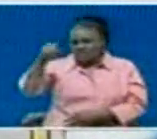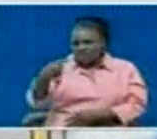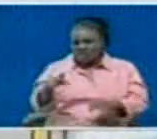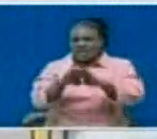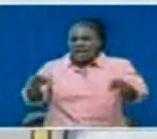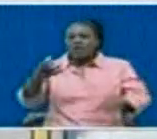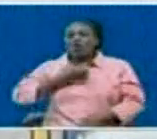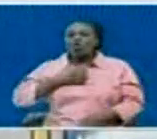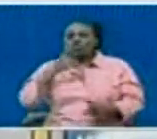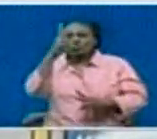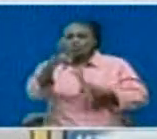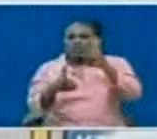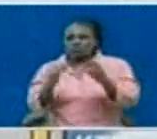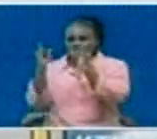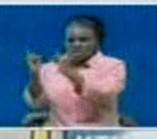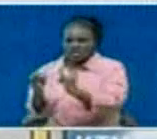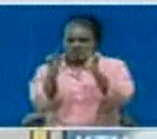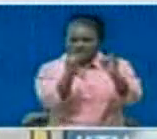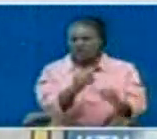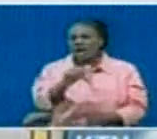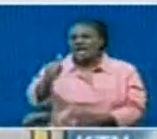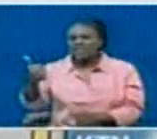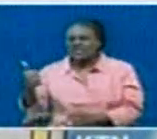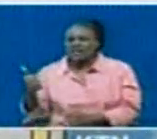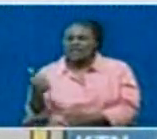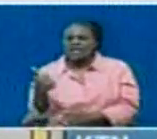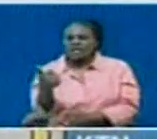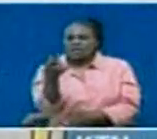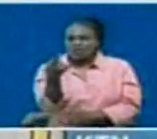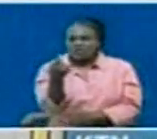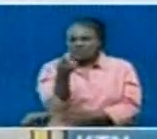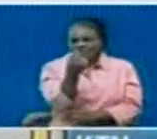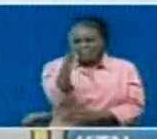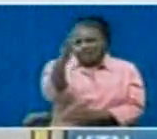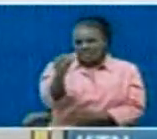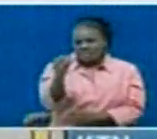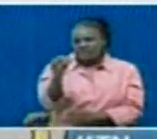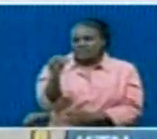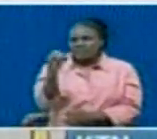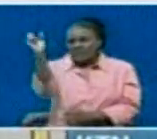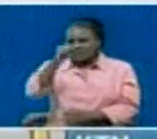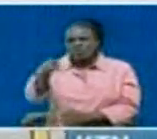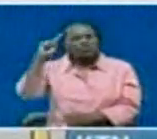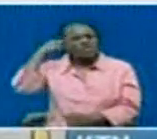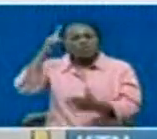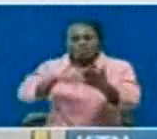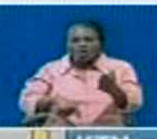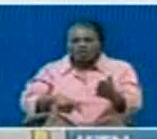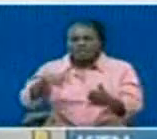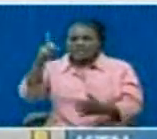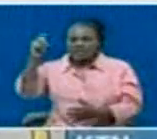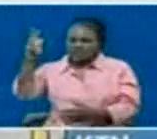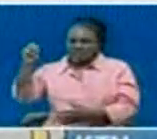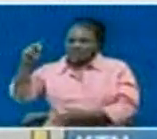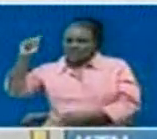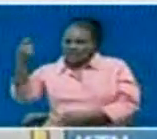are owned by 22 individuals. The rest, thousands, actually occupy only 30%. Let us know what you think. You can tweet us at KTN